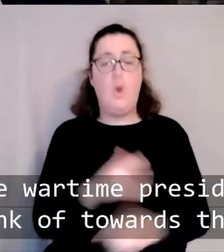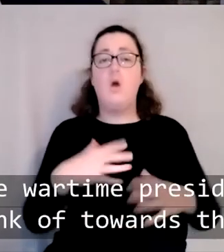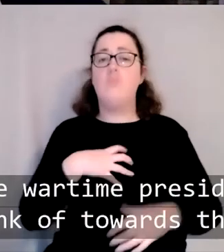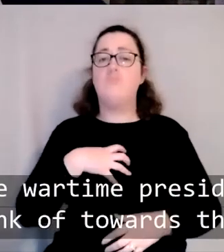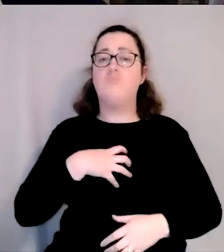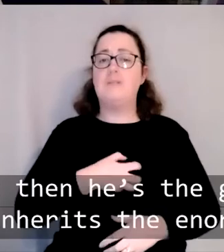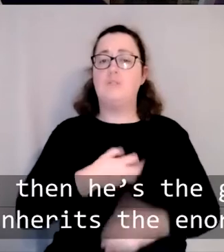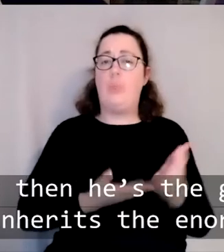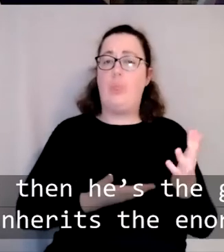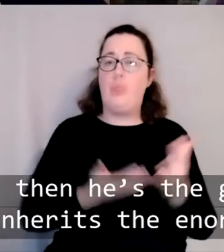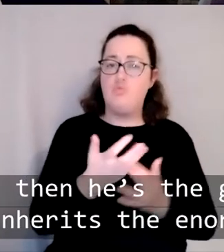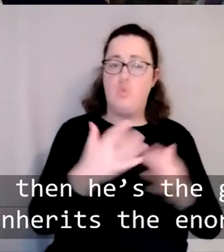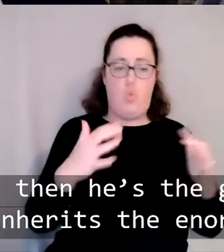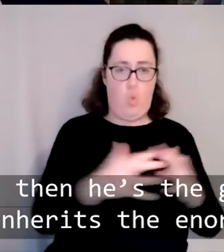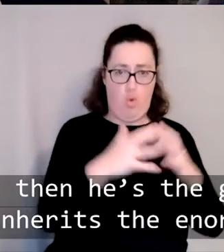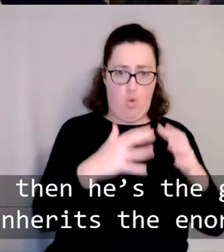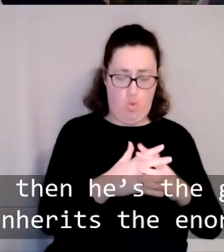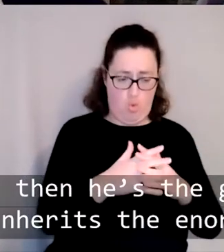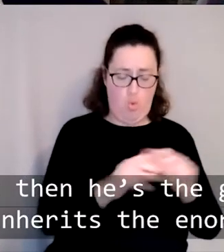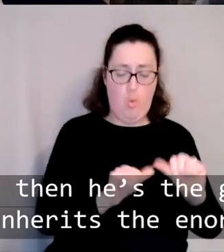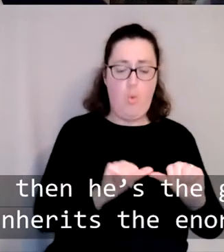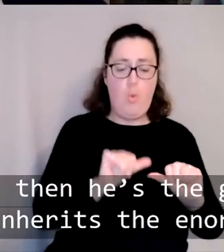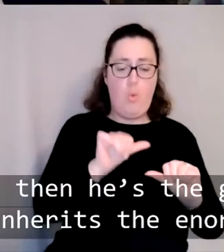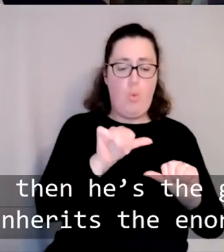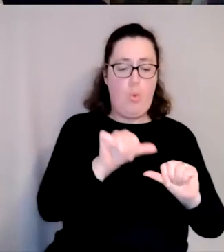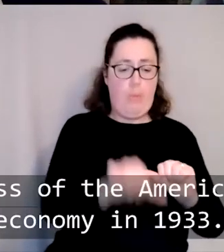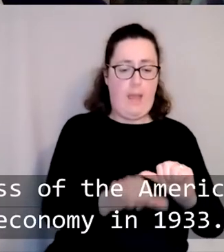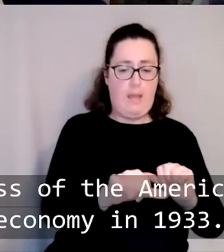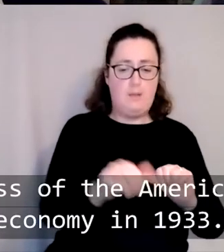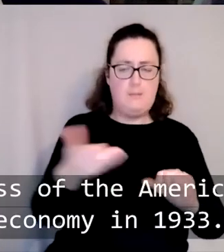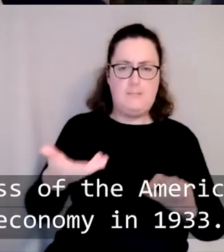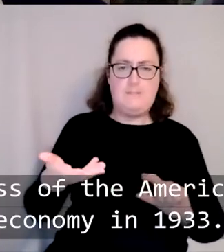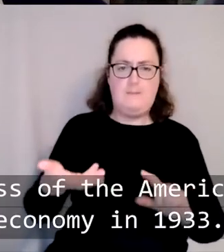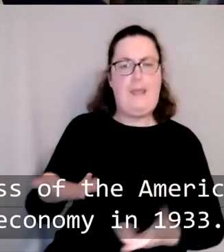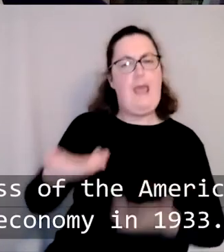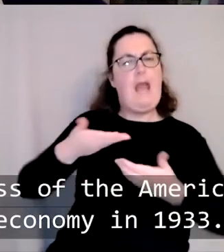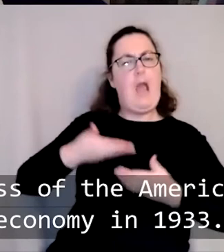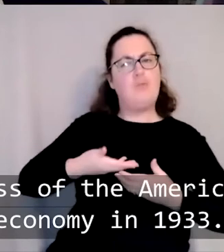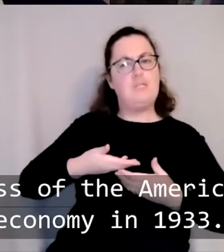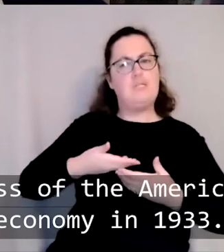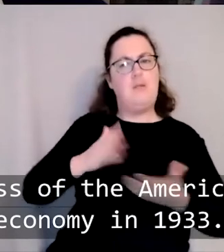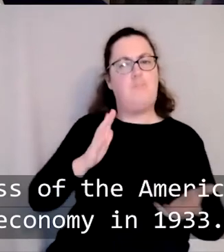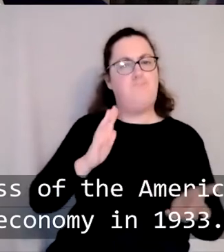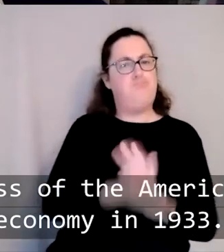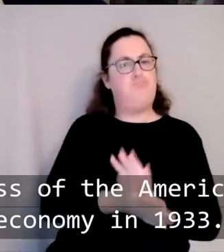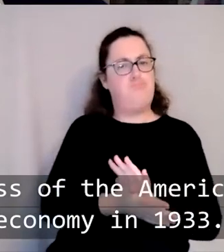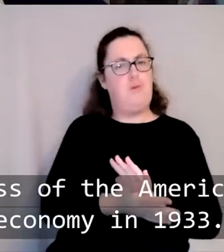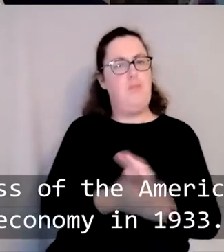we think of towards the end. But then he's the guy who inherits the enormous mess of the American economy